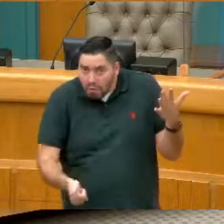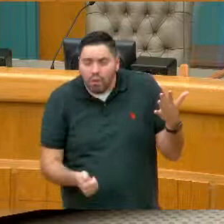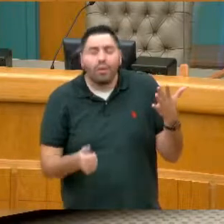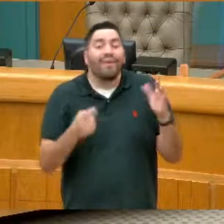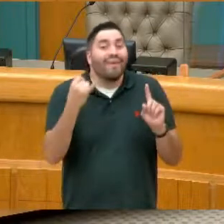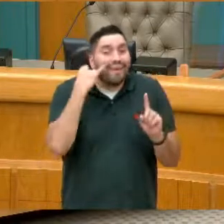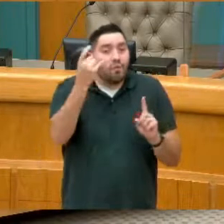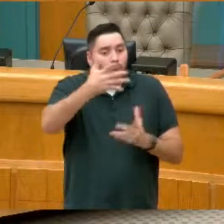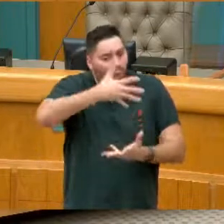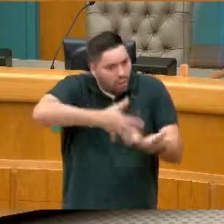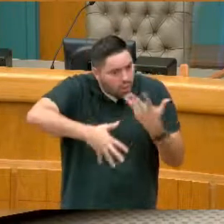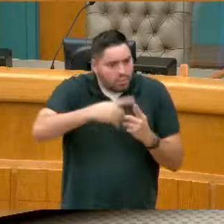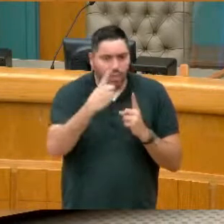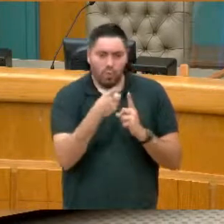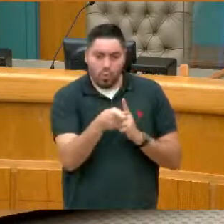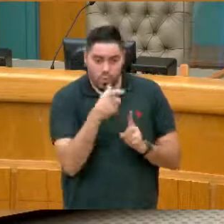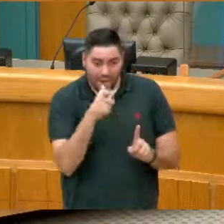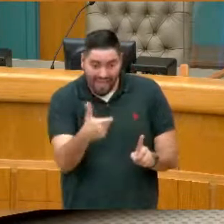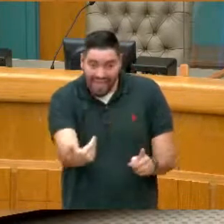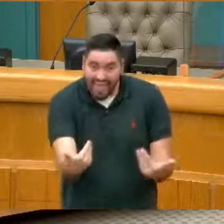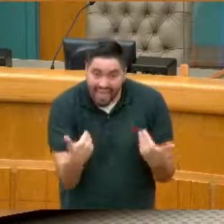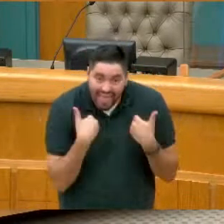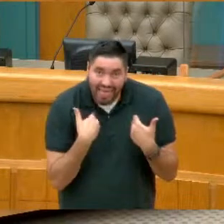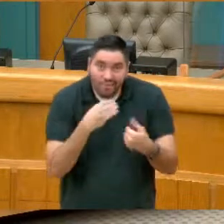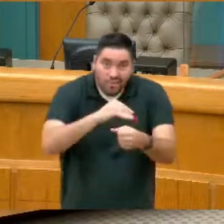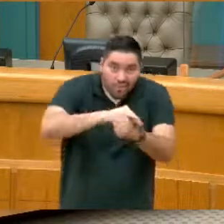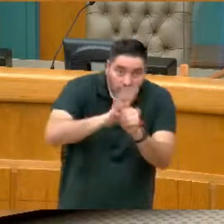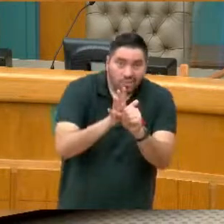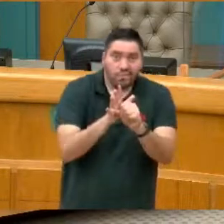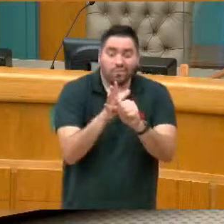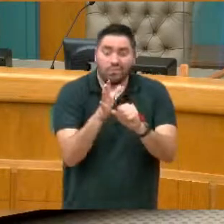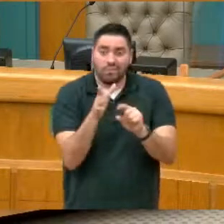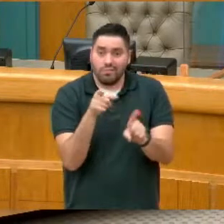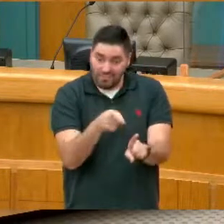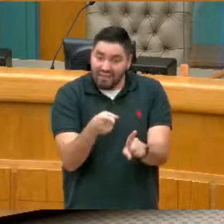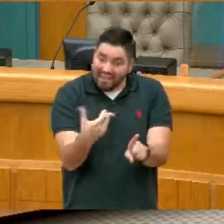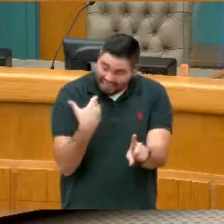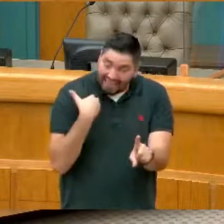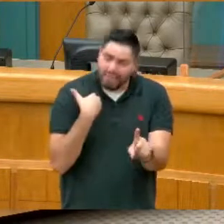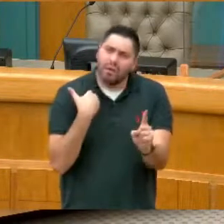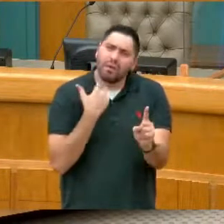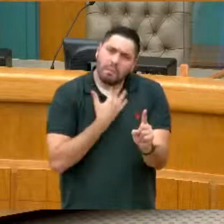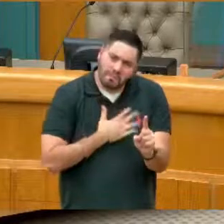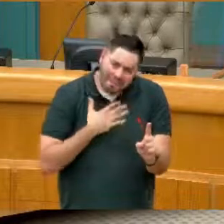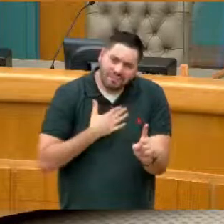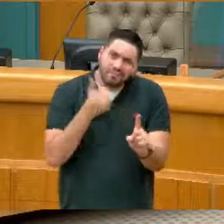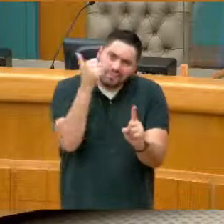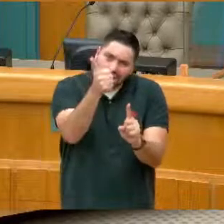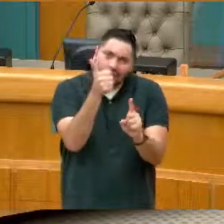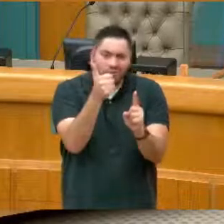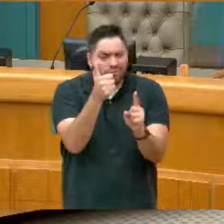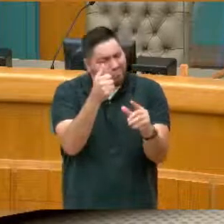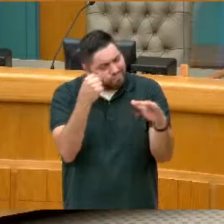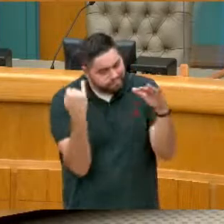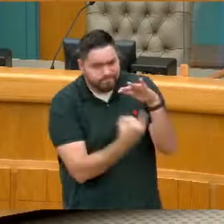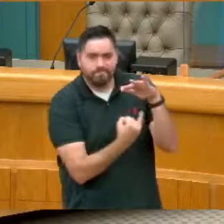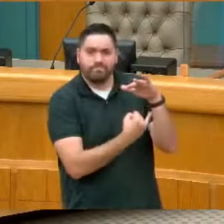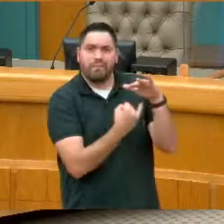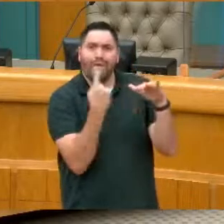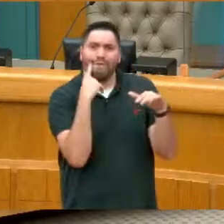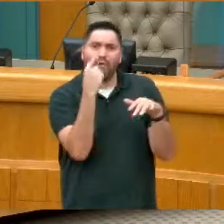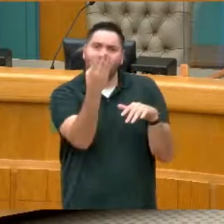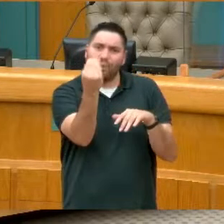exposed to a COVID-19 positive person away from others. This helps prevent COVID-19